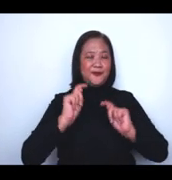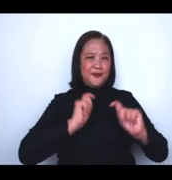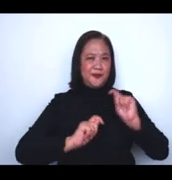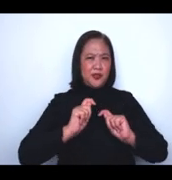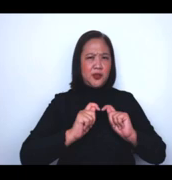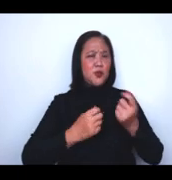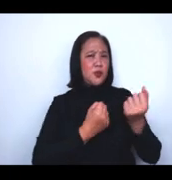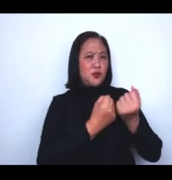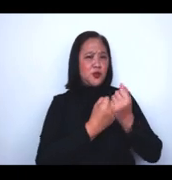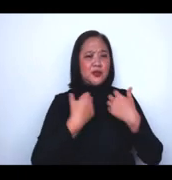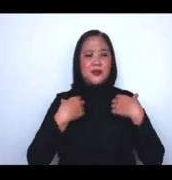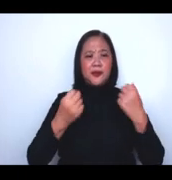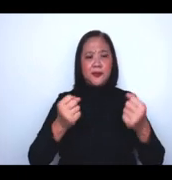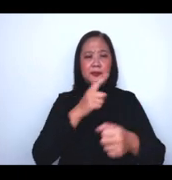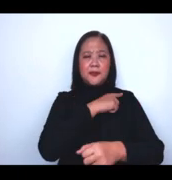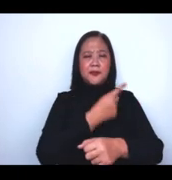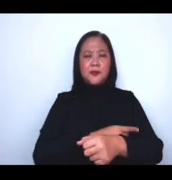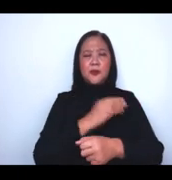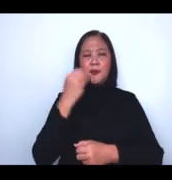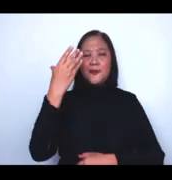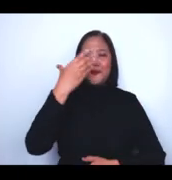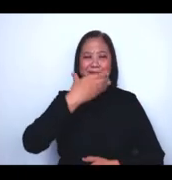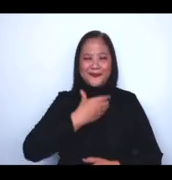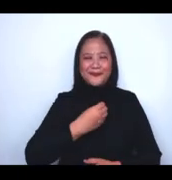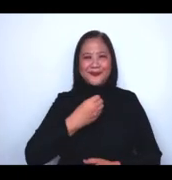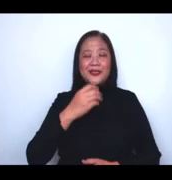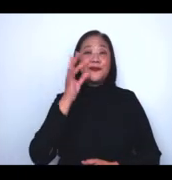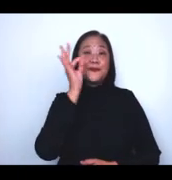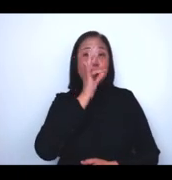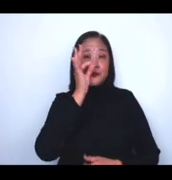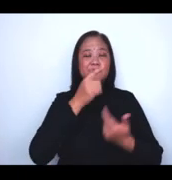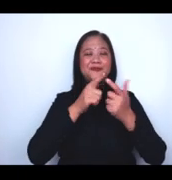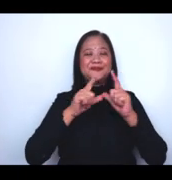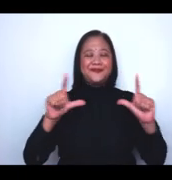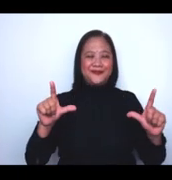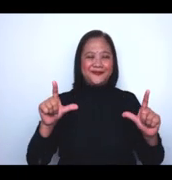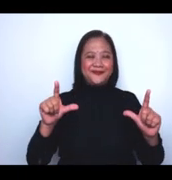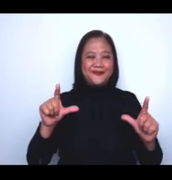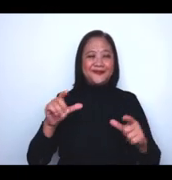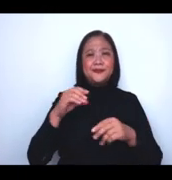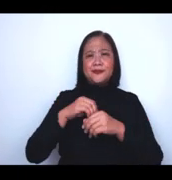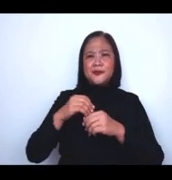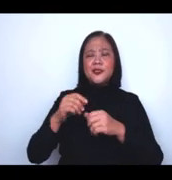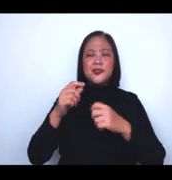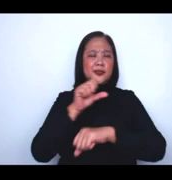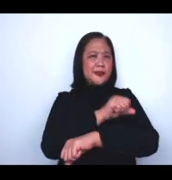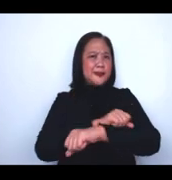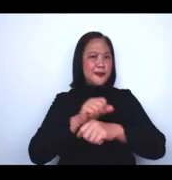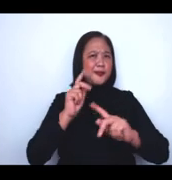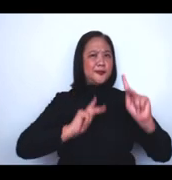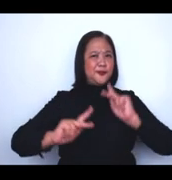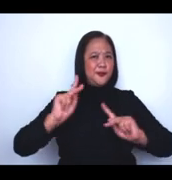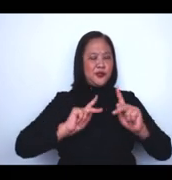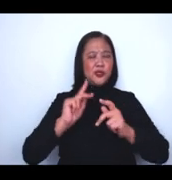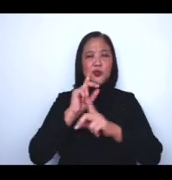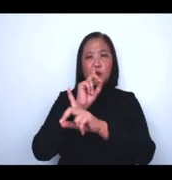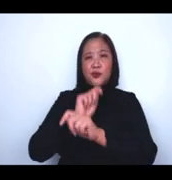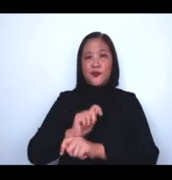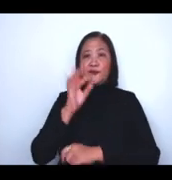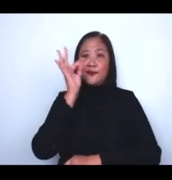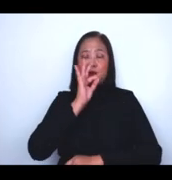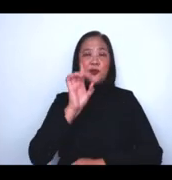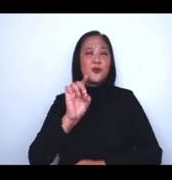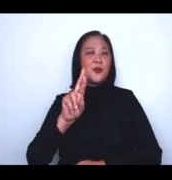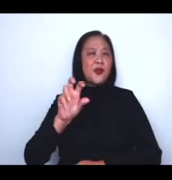strength, power, and beauty of the Tagalog language in its stagings of traditional Filipino